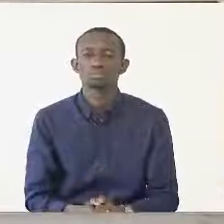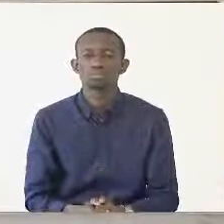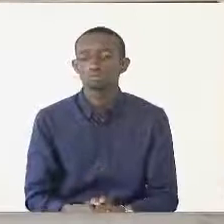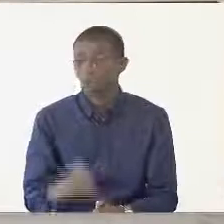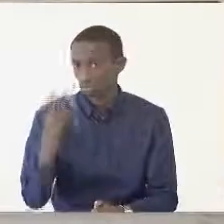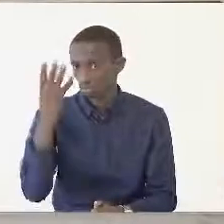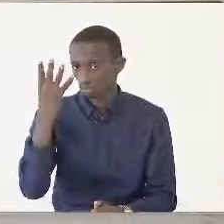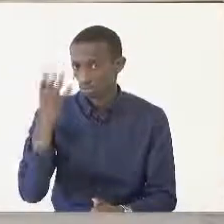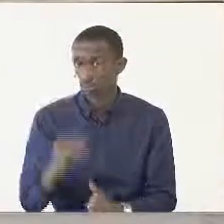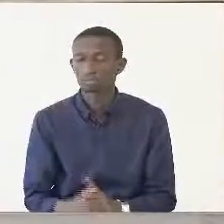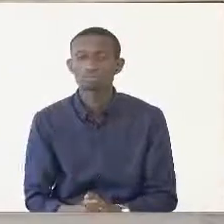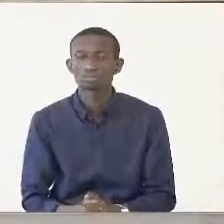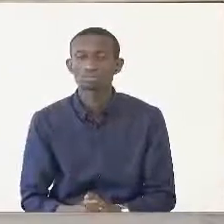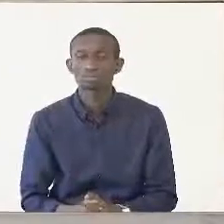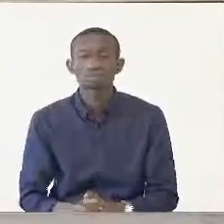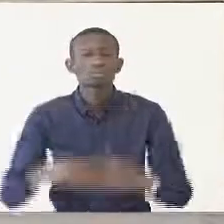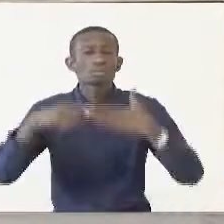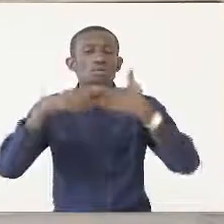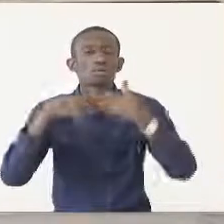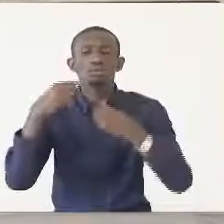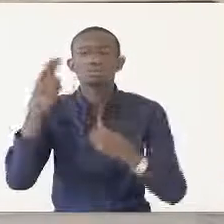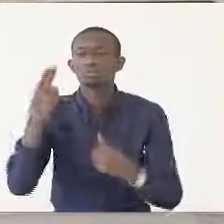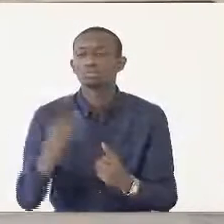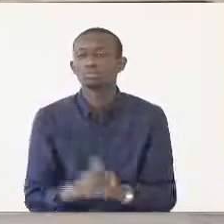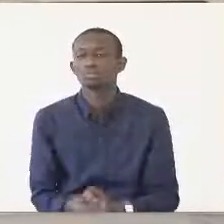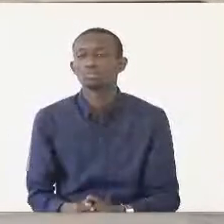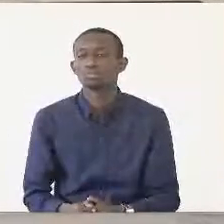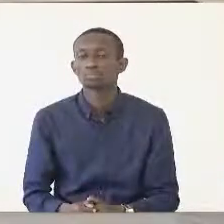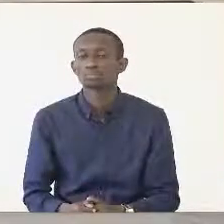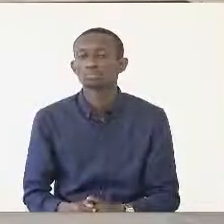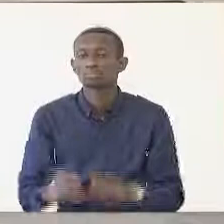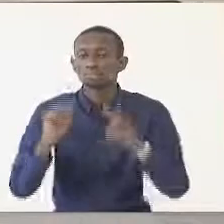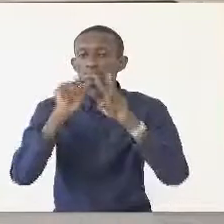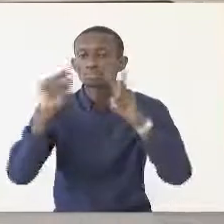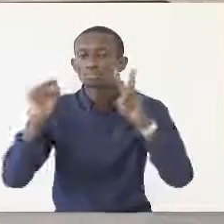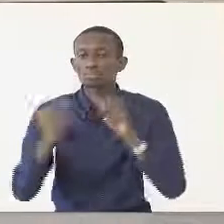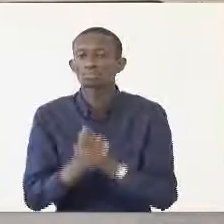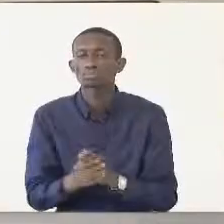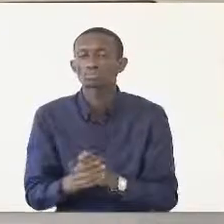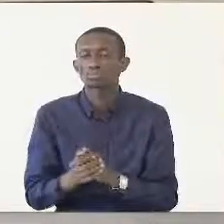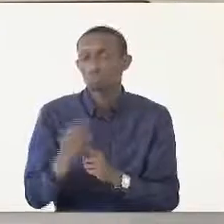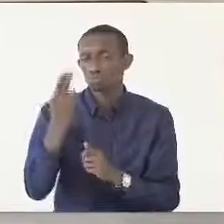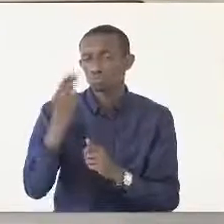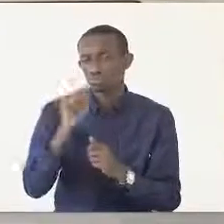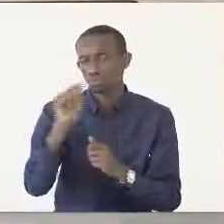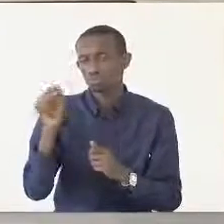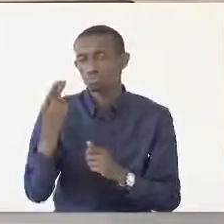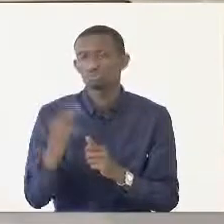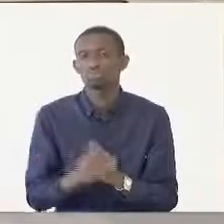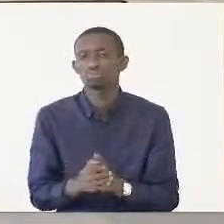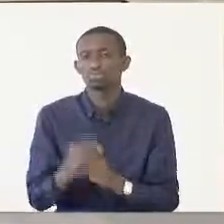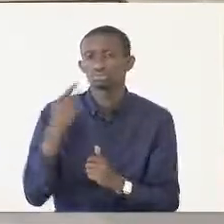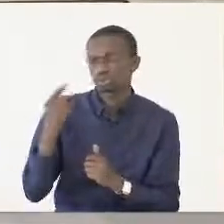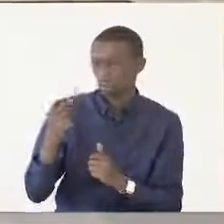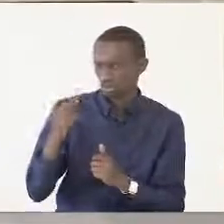4 minus 2 square root 2 over 2. You know here cosine